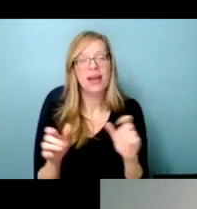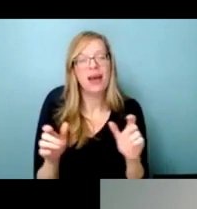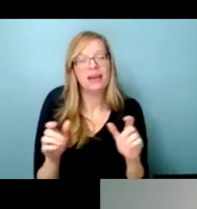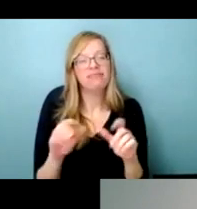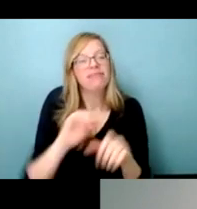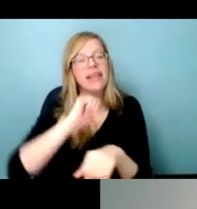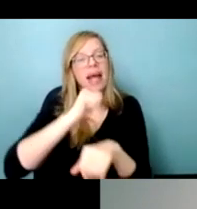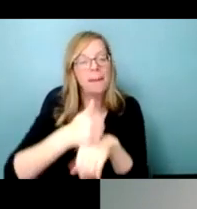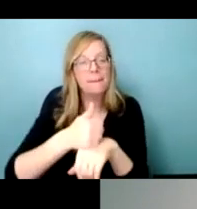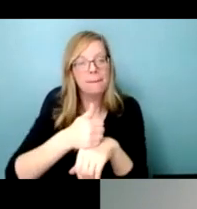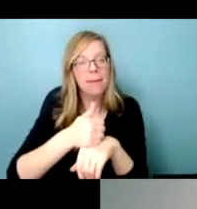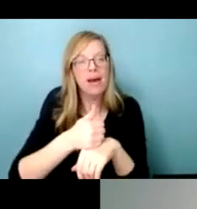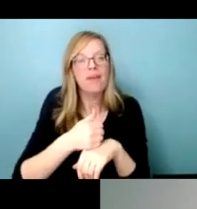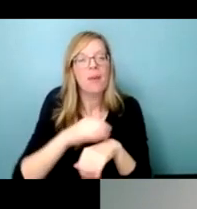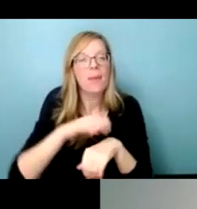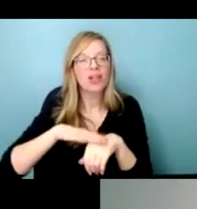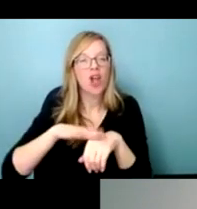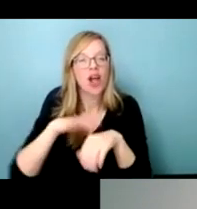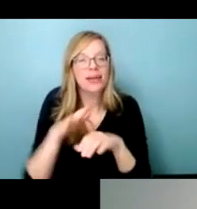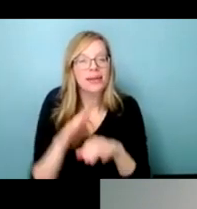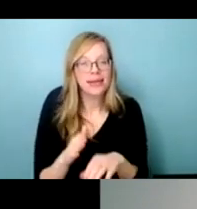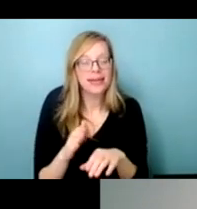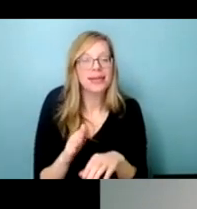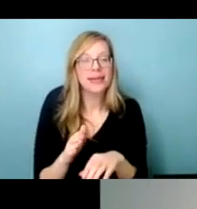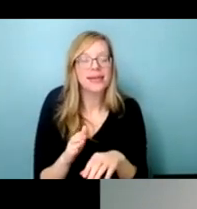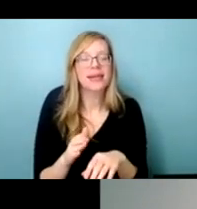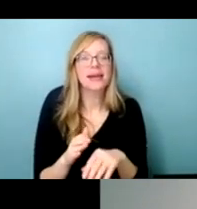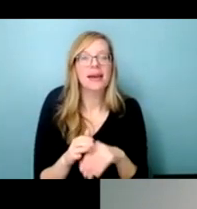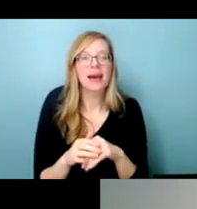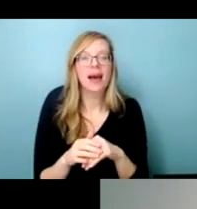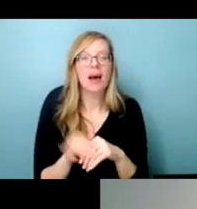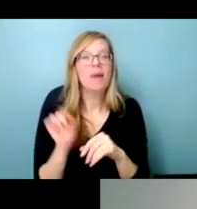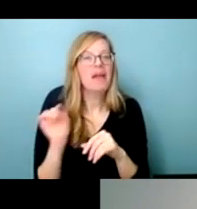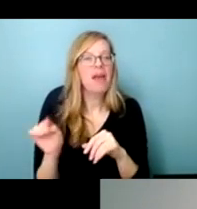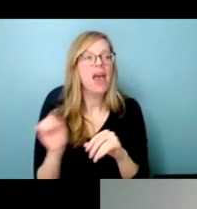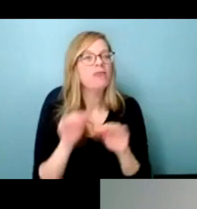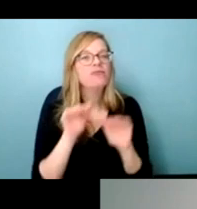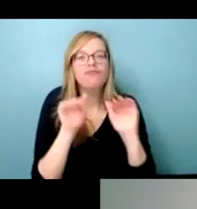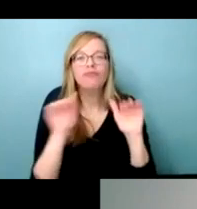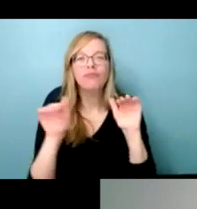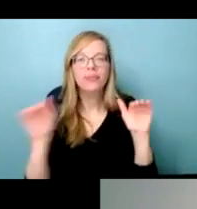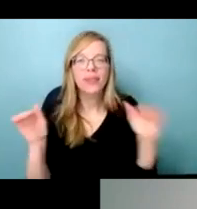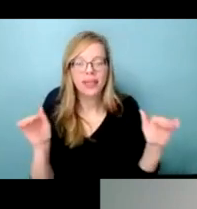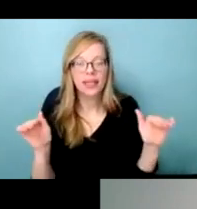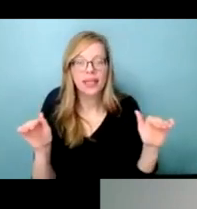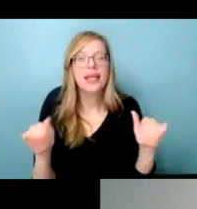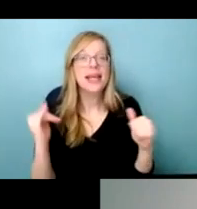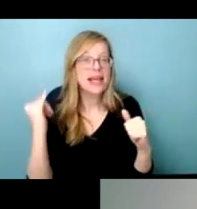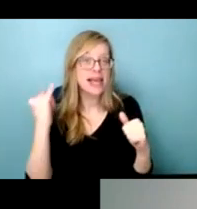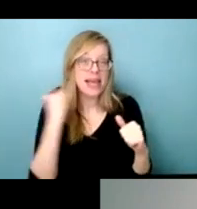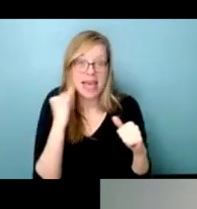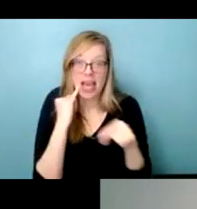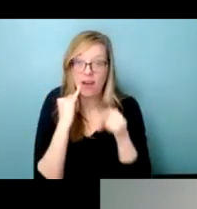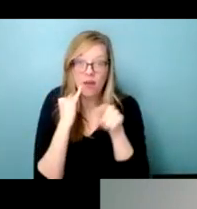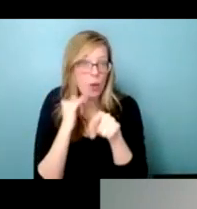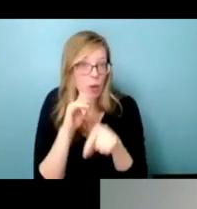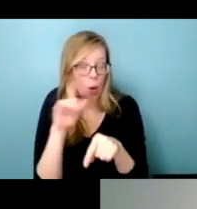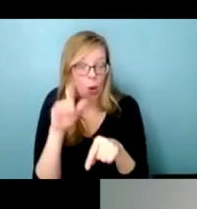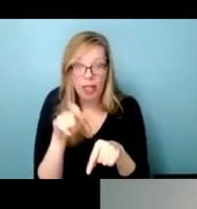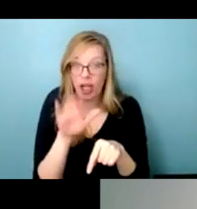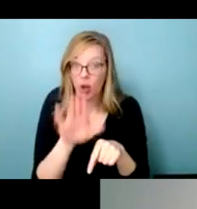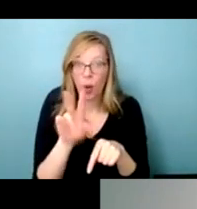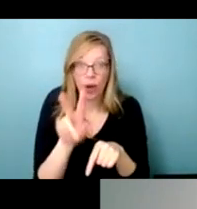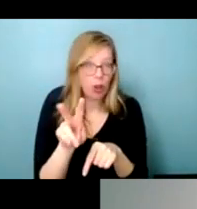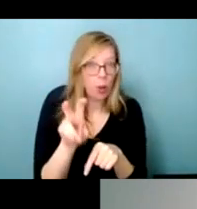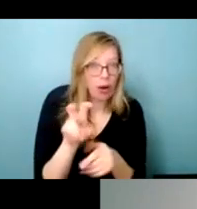by a consultant who put the word out that if you don't need your $200